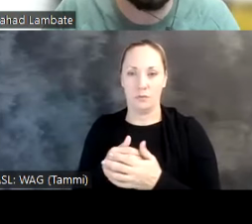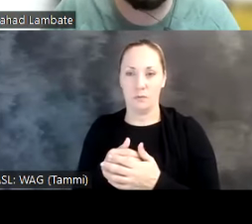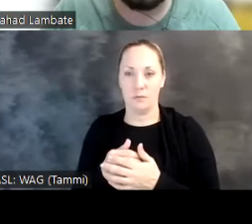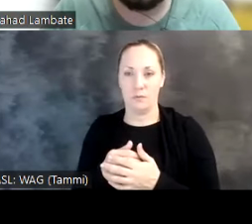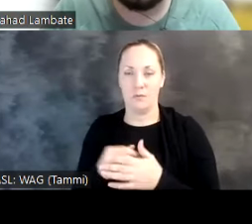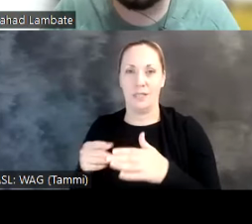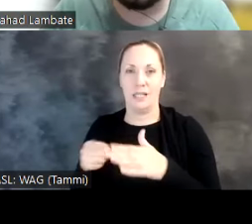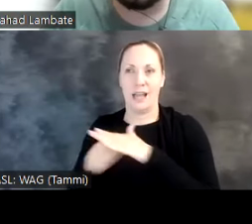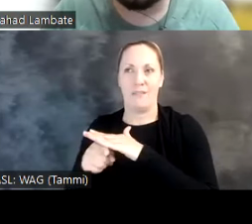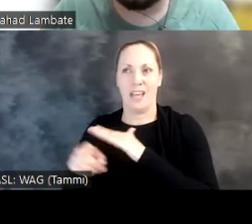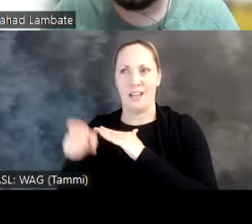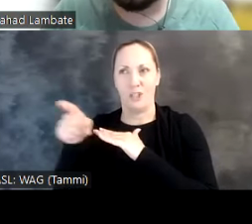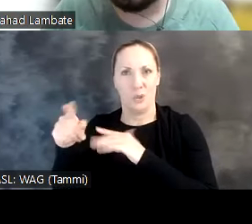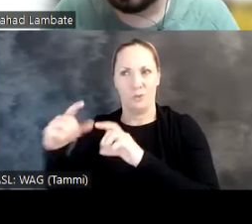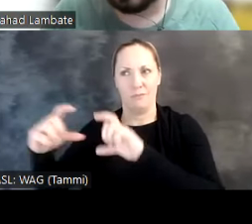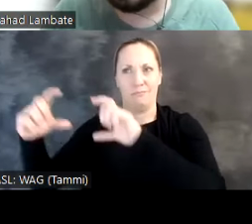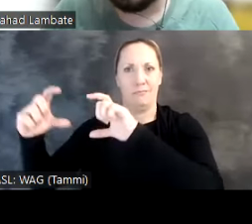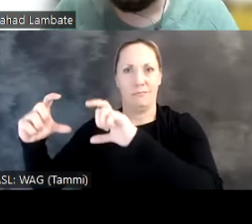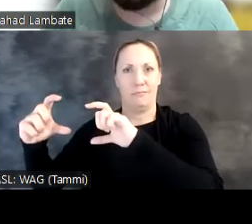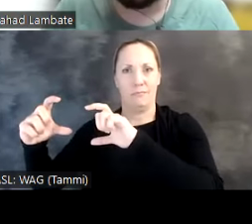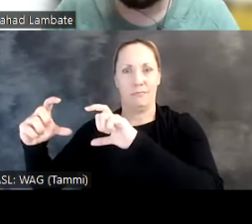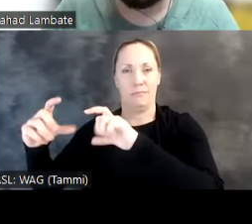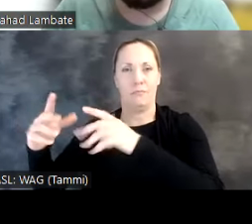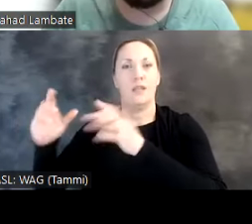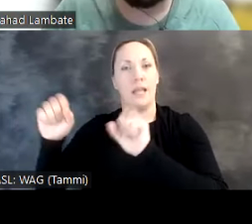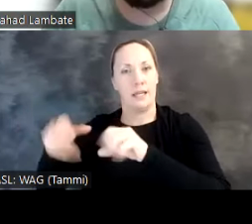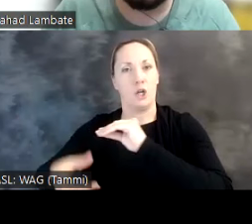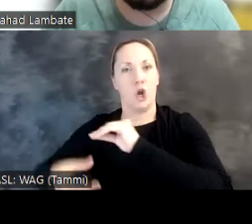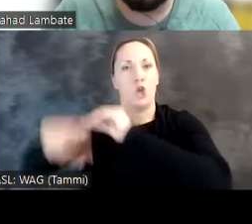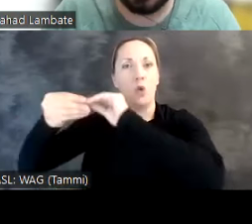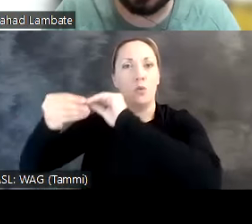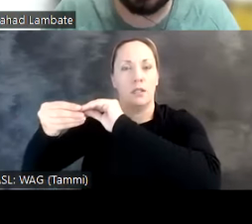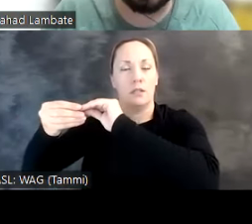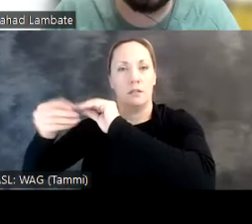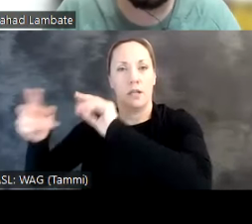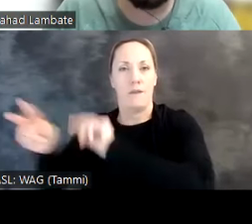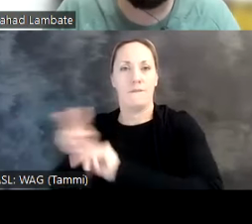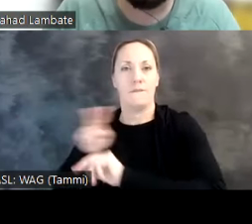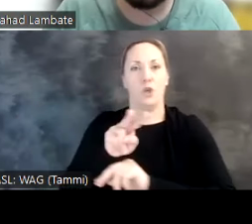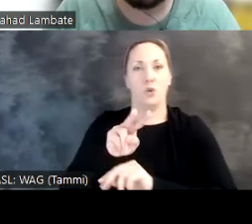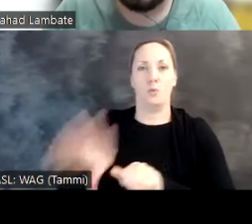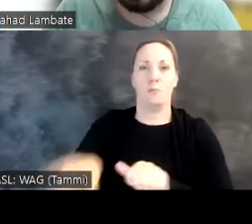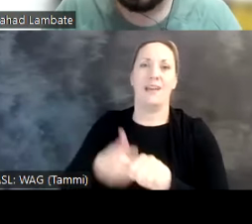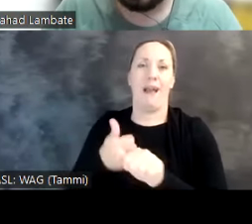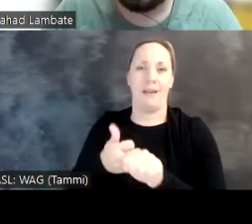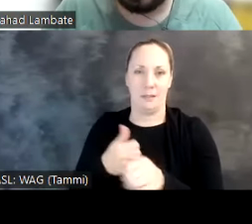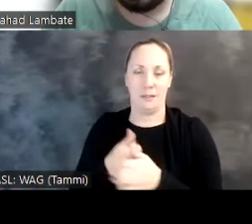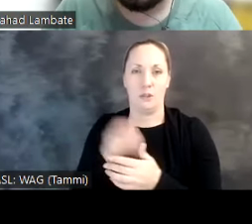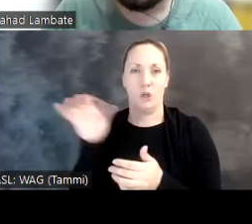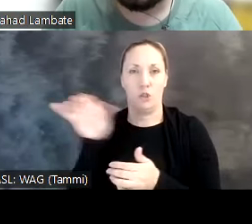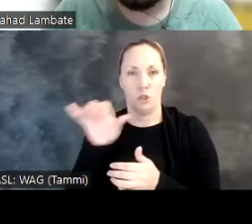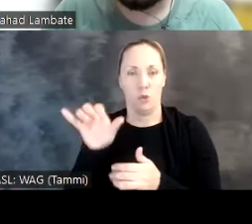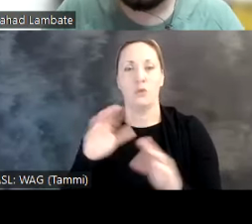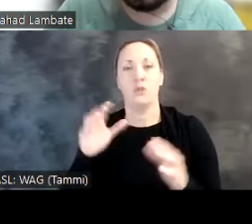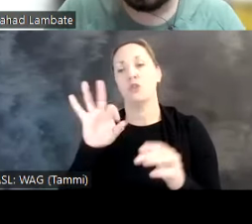navigate to a particular control to close it and then view the content behind it. So the focus should be